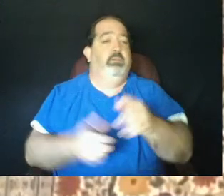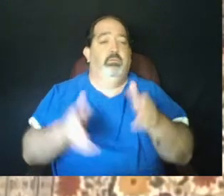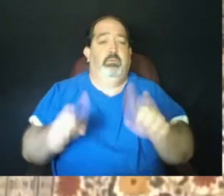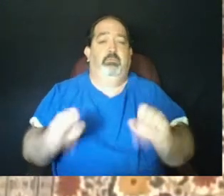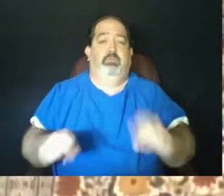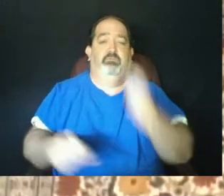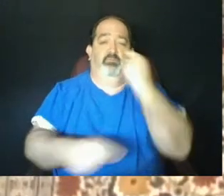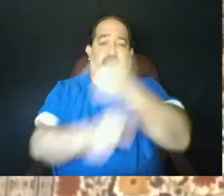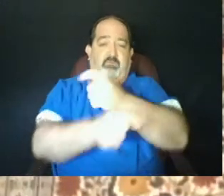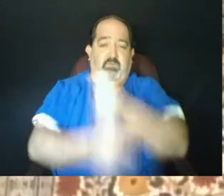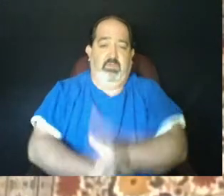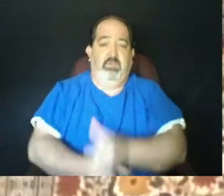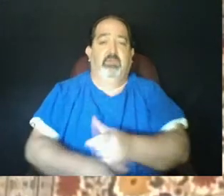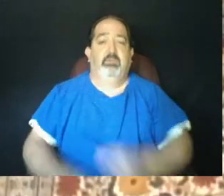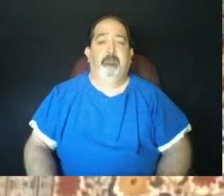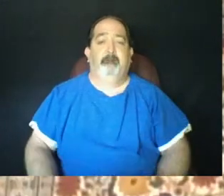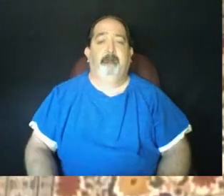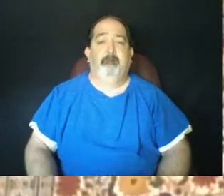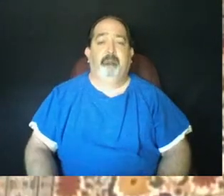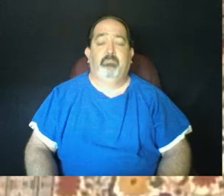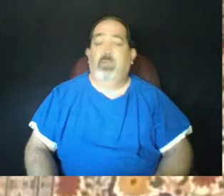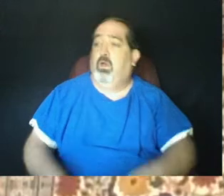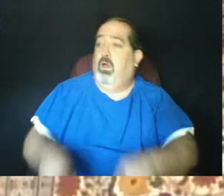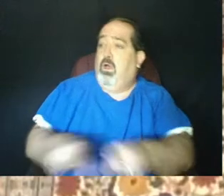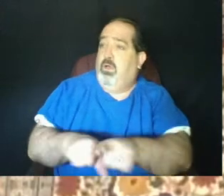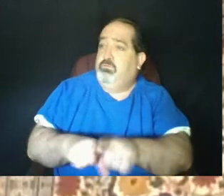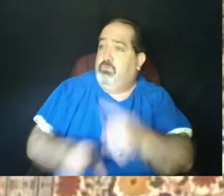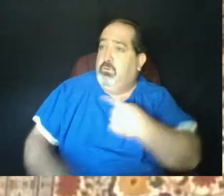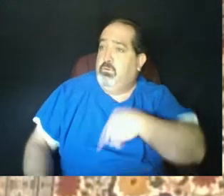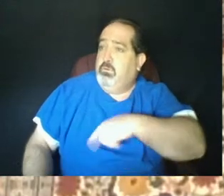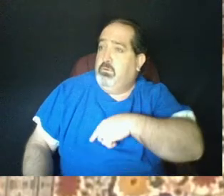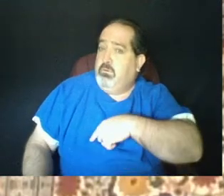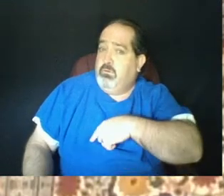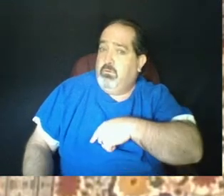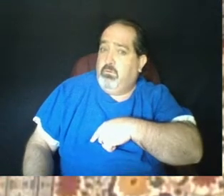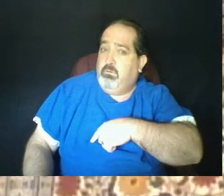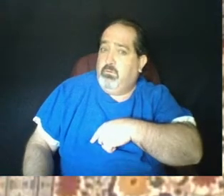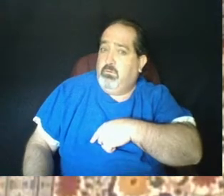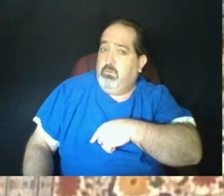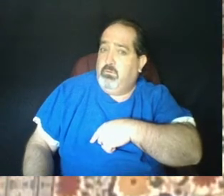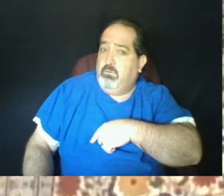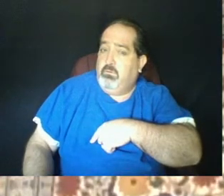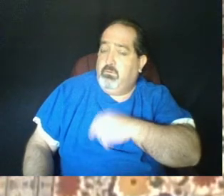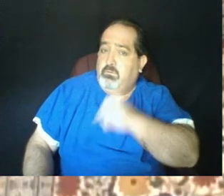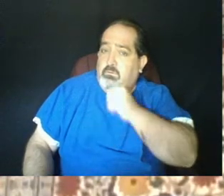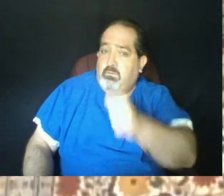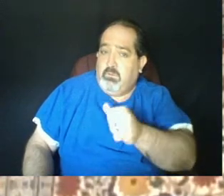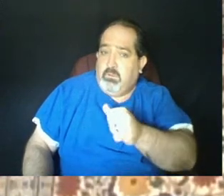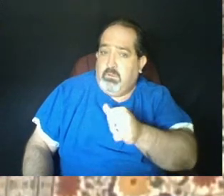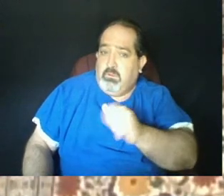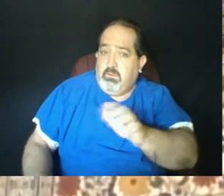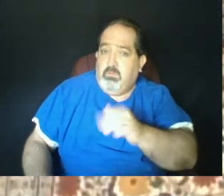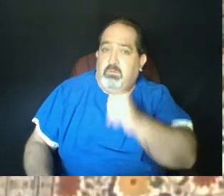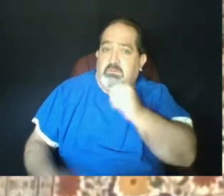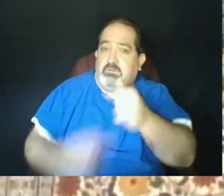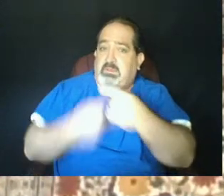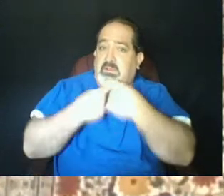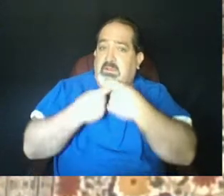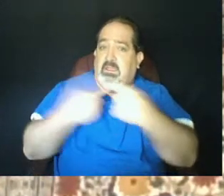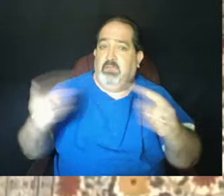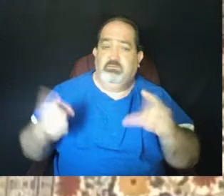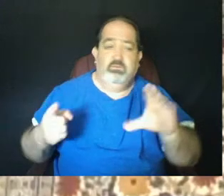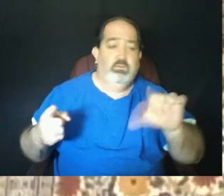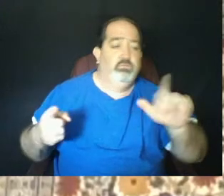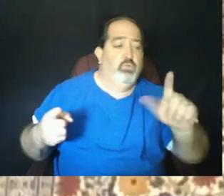Caid. And also, we are not, this is a brief announcement type thing to say, we are not announcing our court and